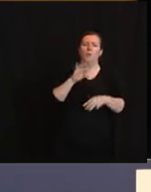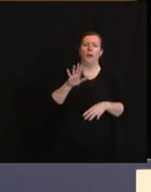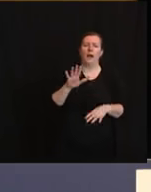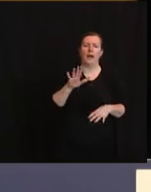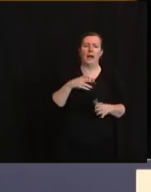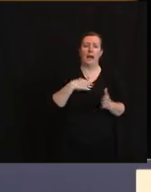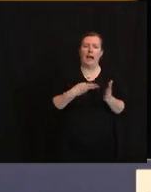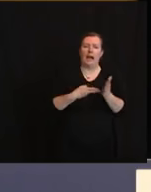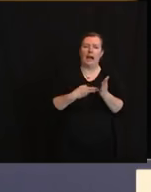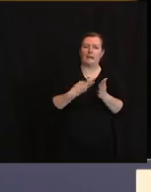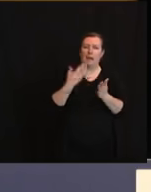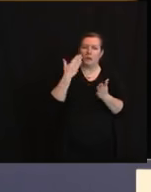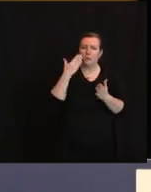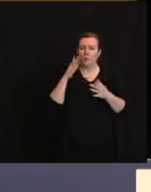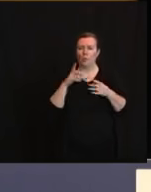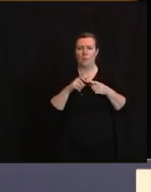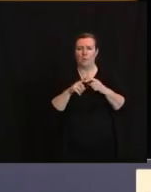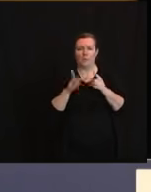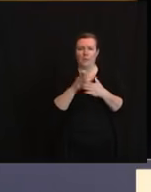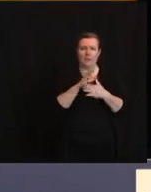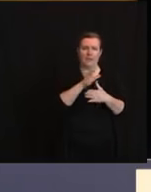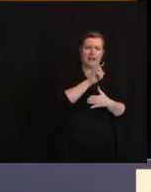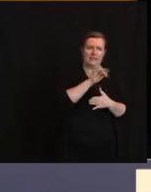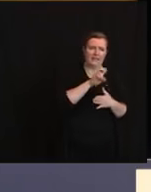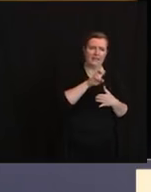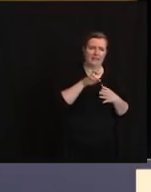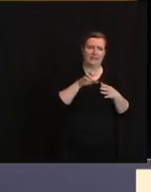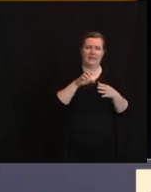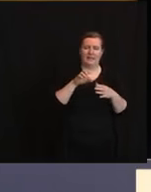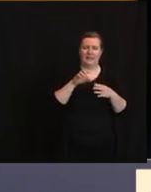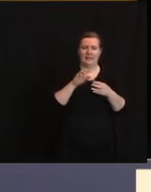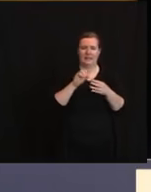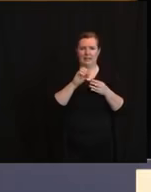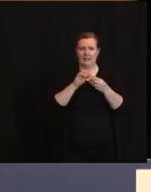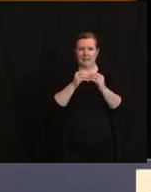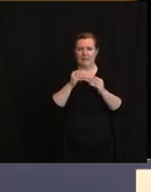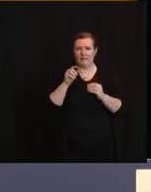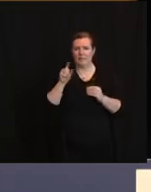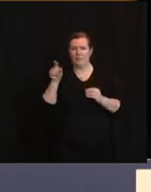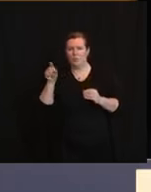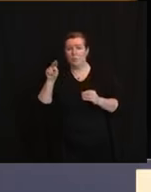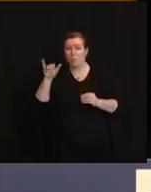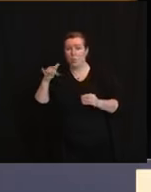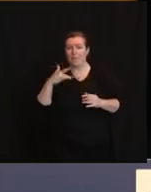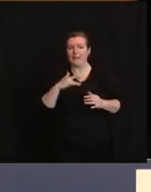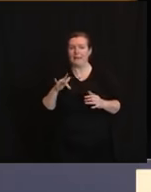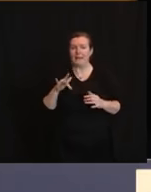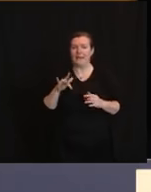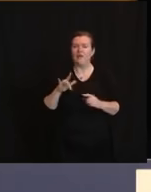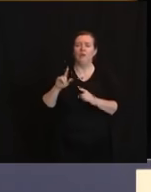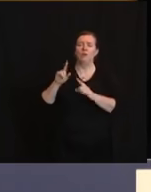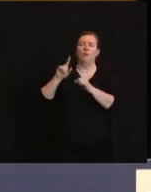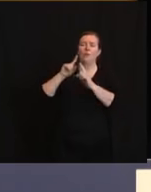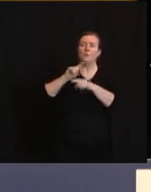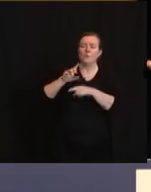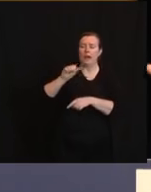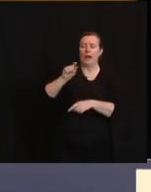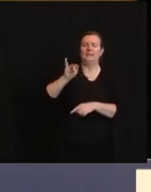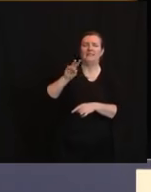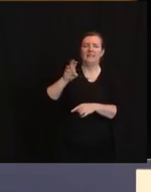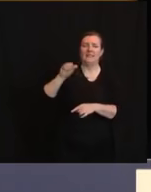are. I just know that New York puts out active cases. Maybe you could just educate me on that. I don't